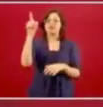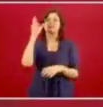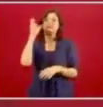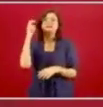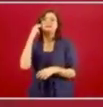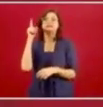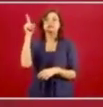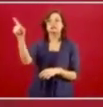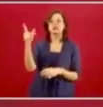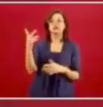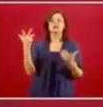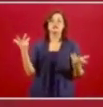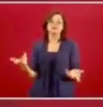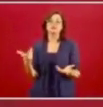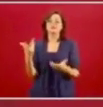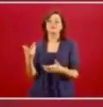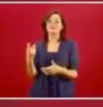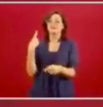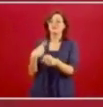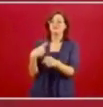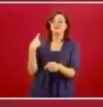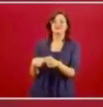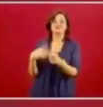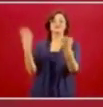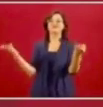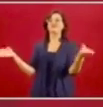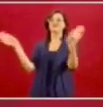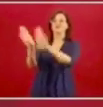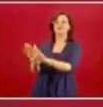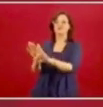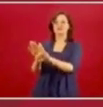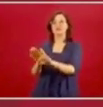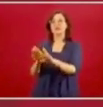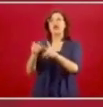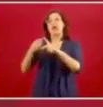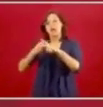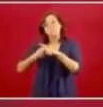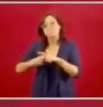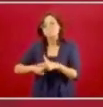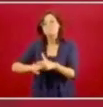searching this and finding this medical equipment